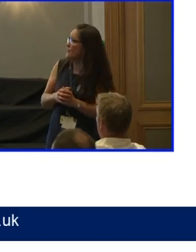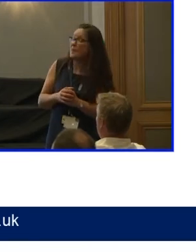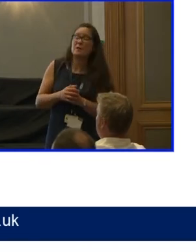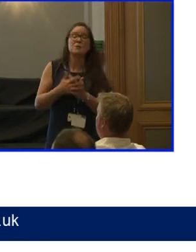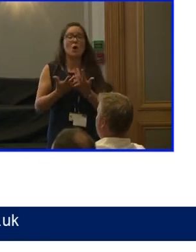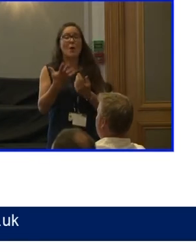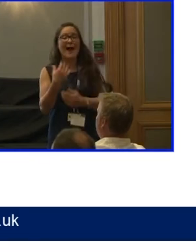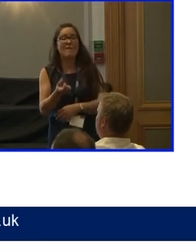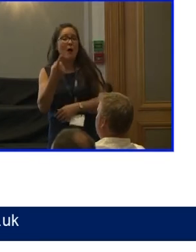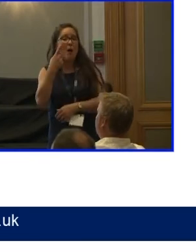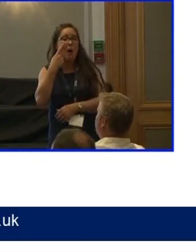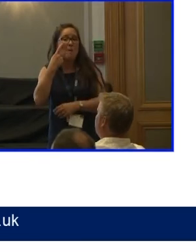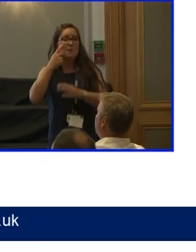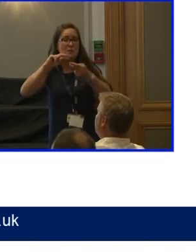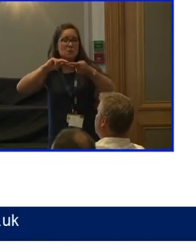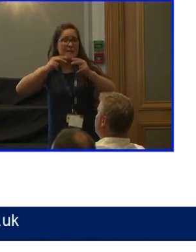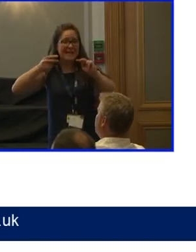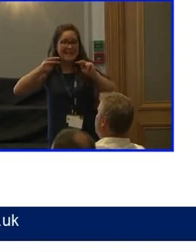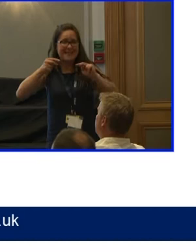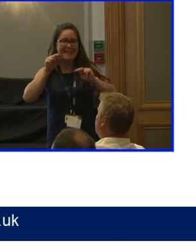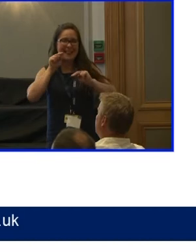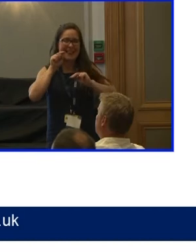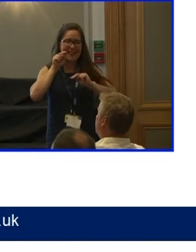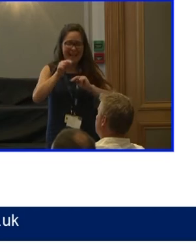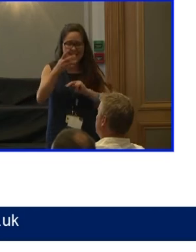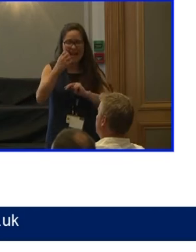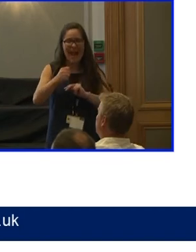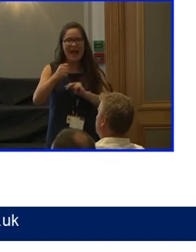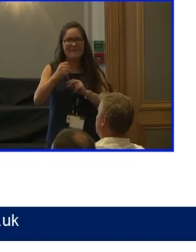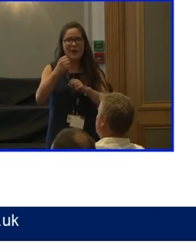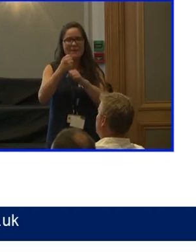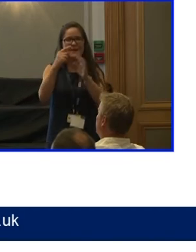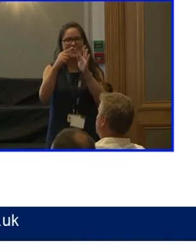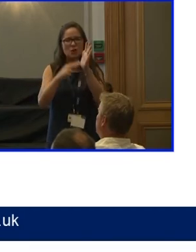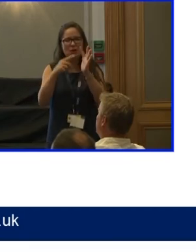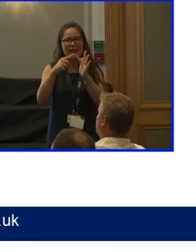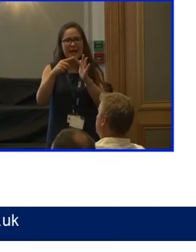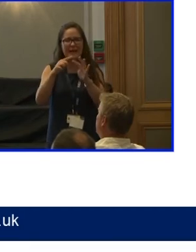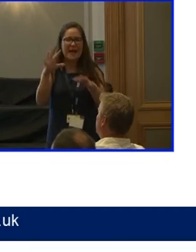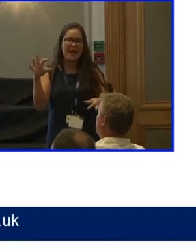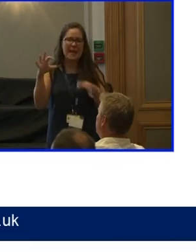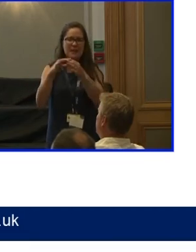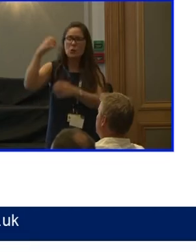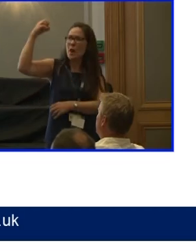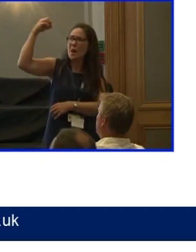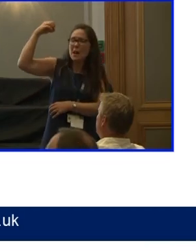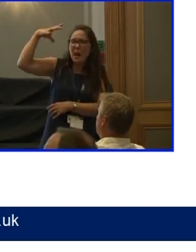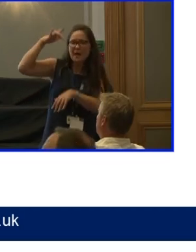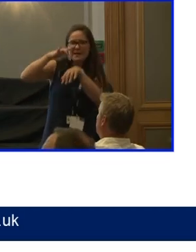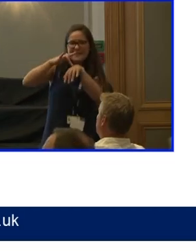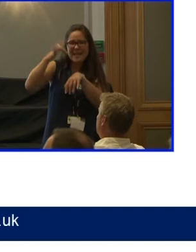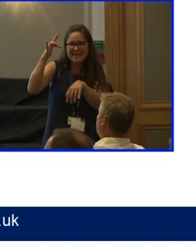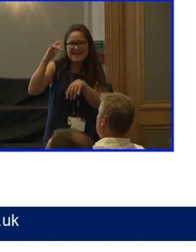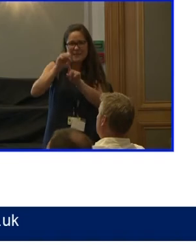technique that uses genes which encode for a light sensitive protein and introduces them into retinal